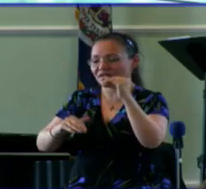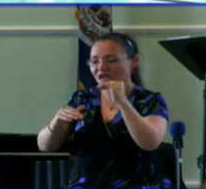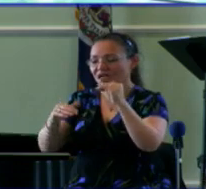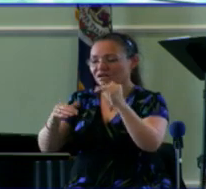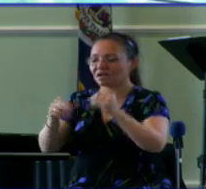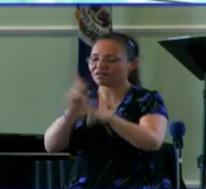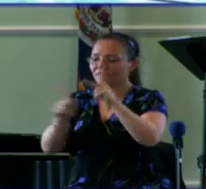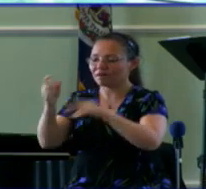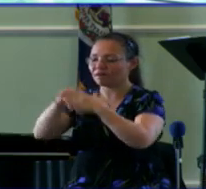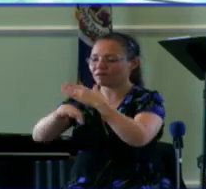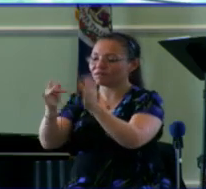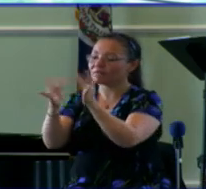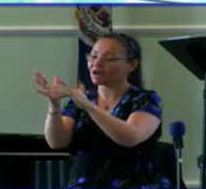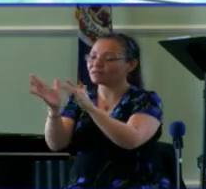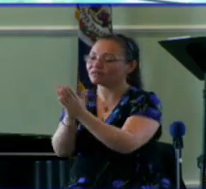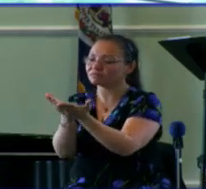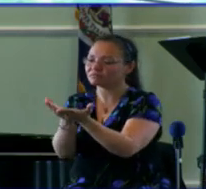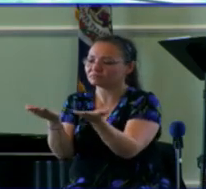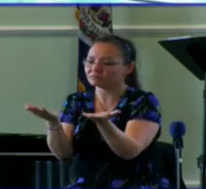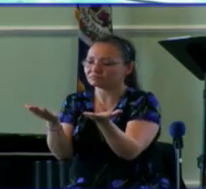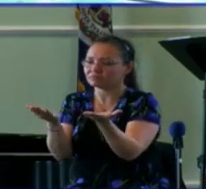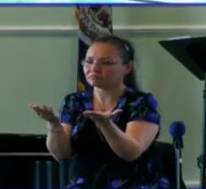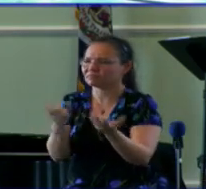Noah, who was that?